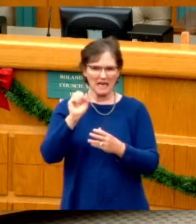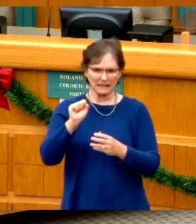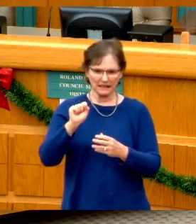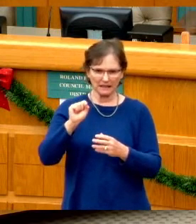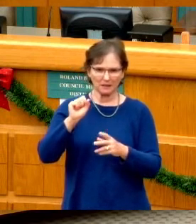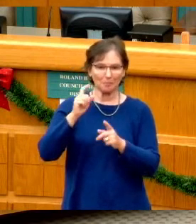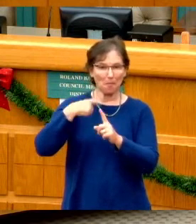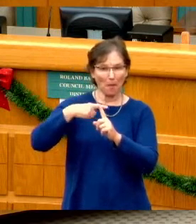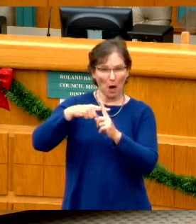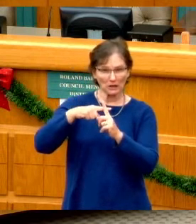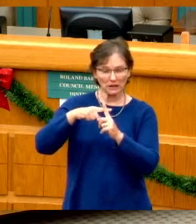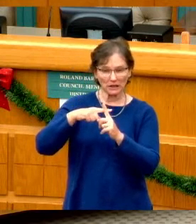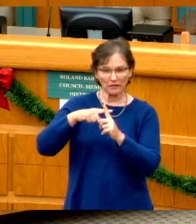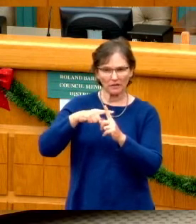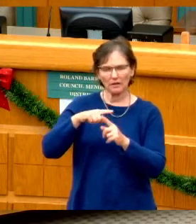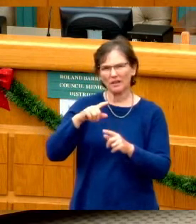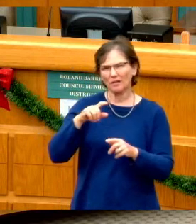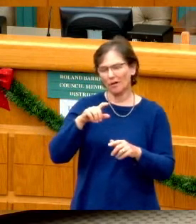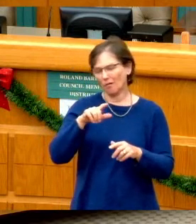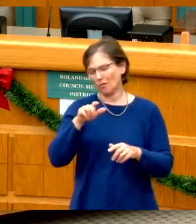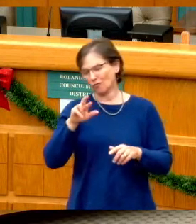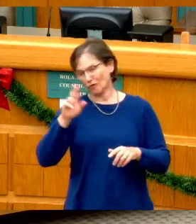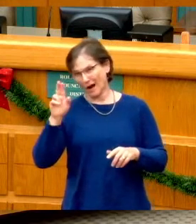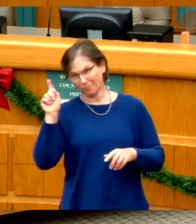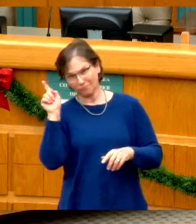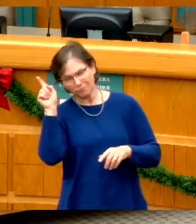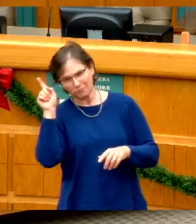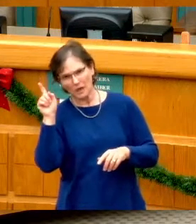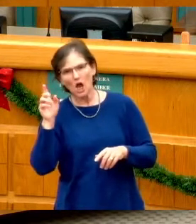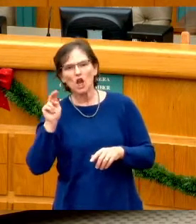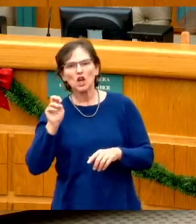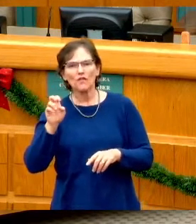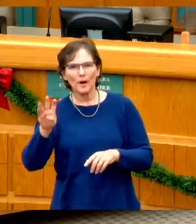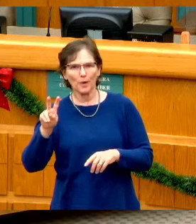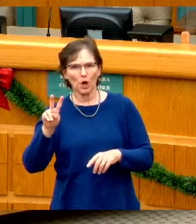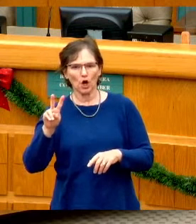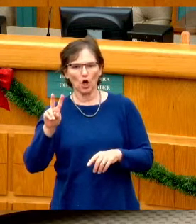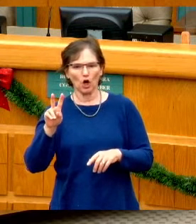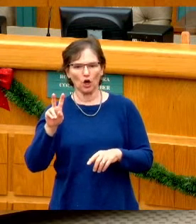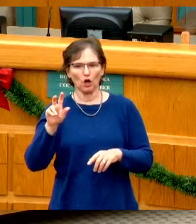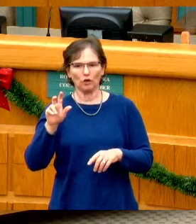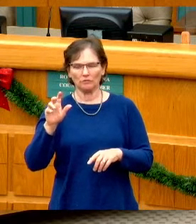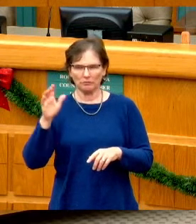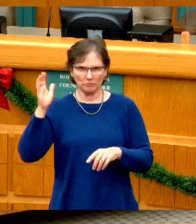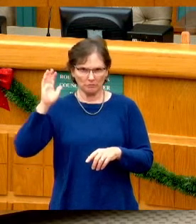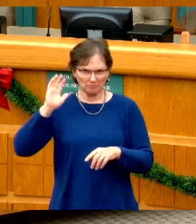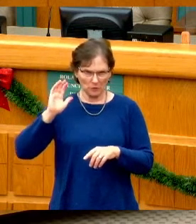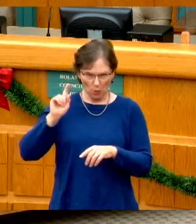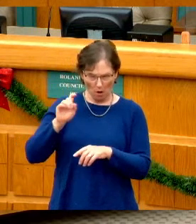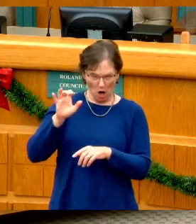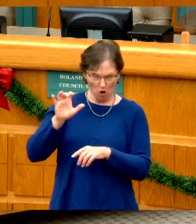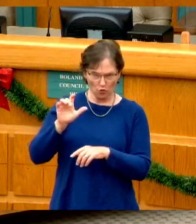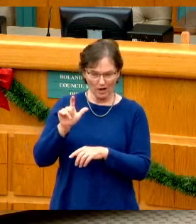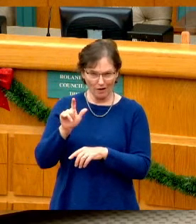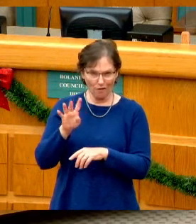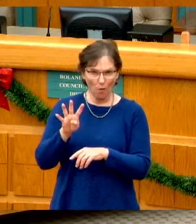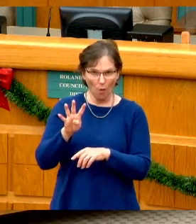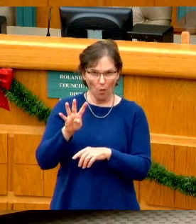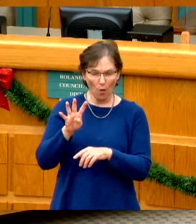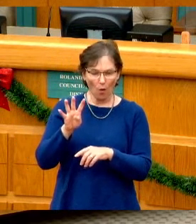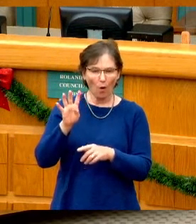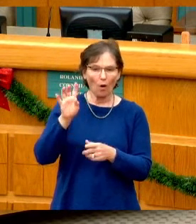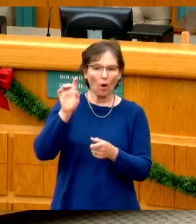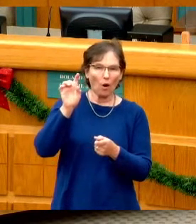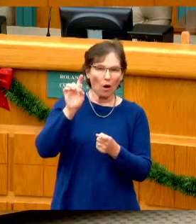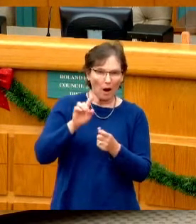25th, on the very far side, 184, then 121, and then it dropped into double digits.